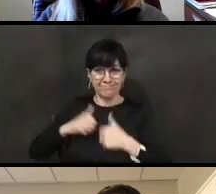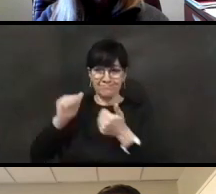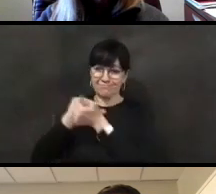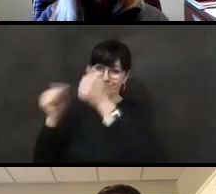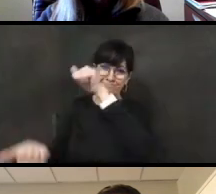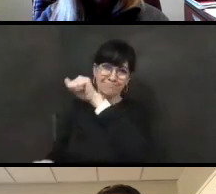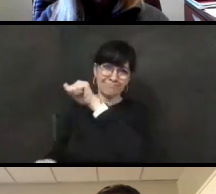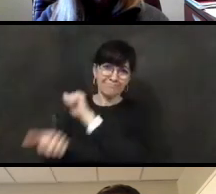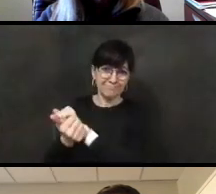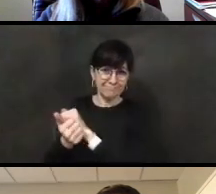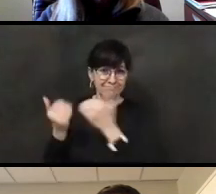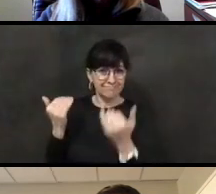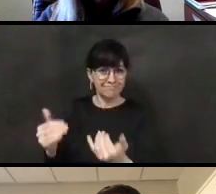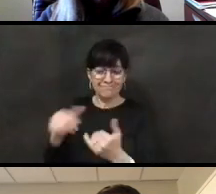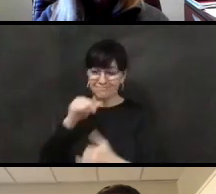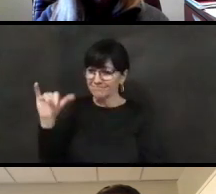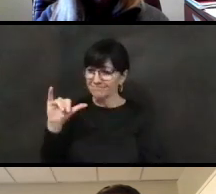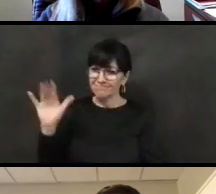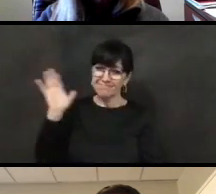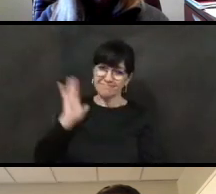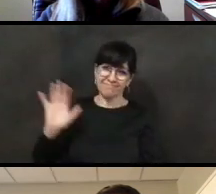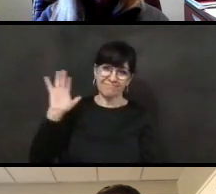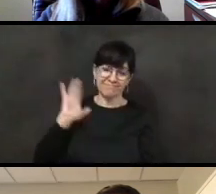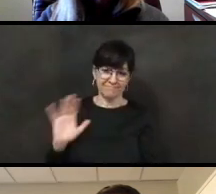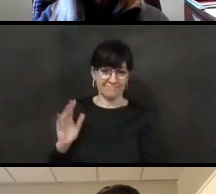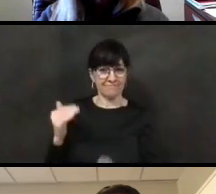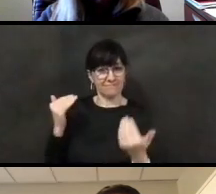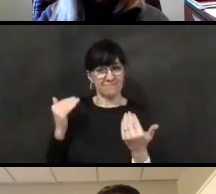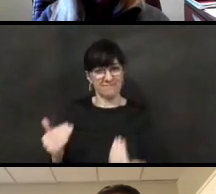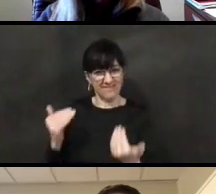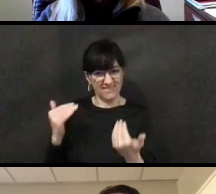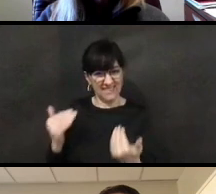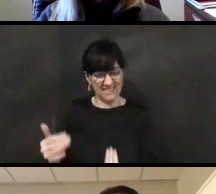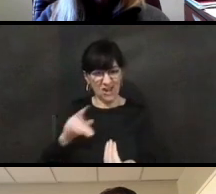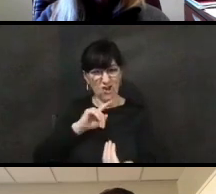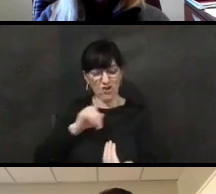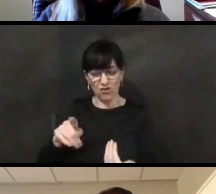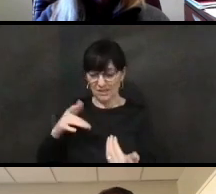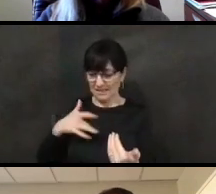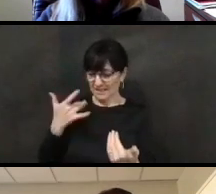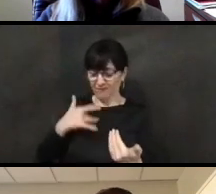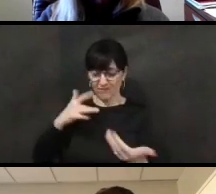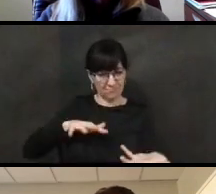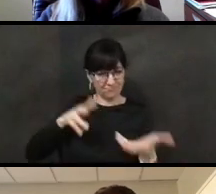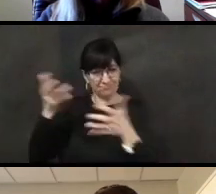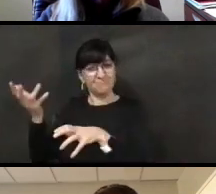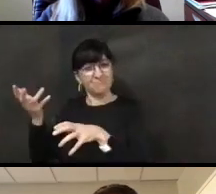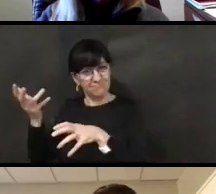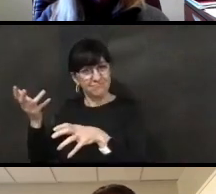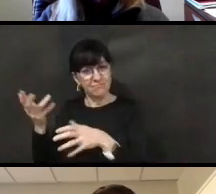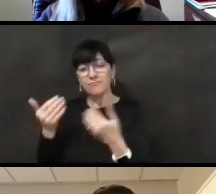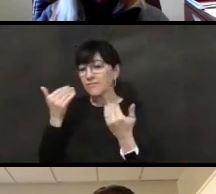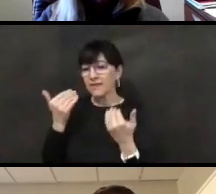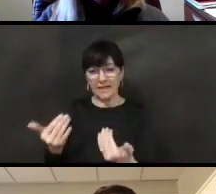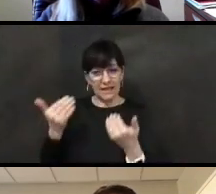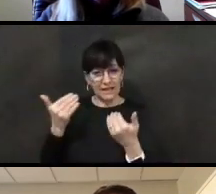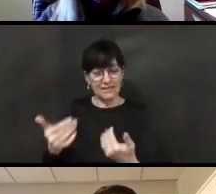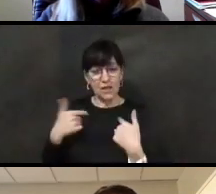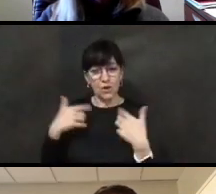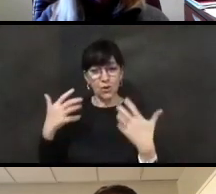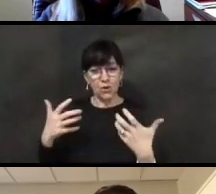we have to function and operate very differently and have been totally kind of upended. So as we move forward and we work toward creating